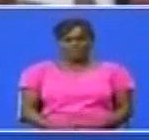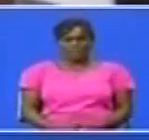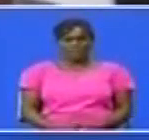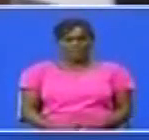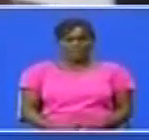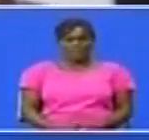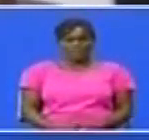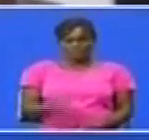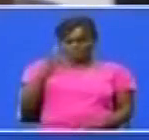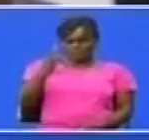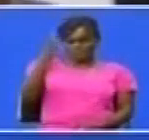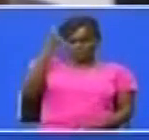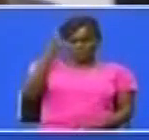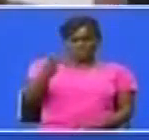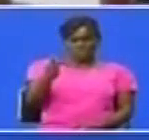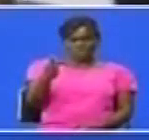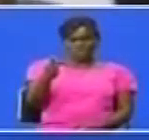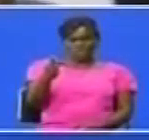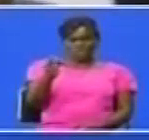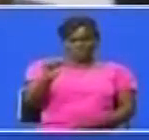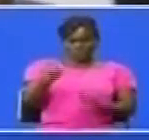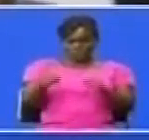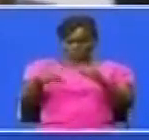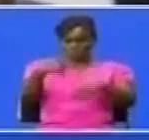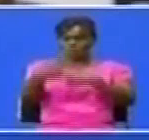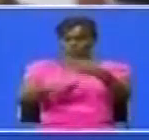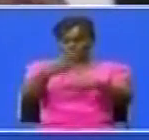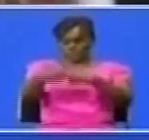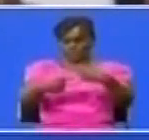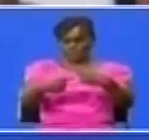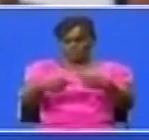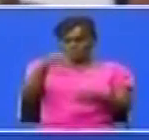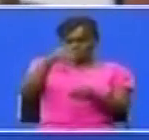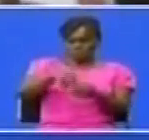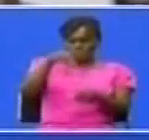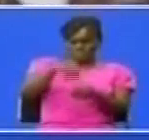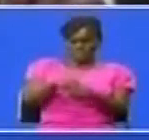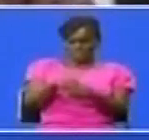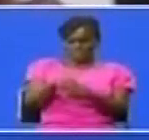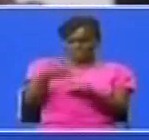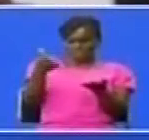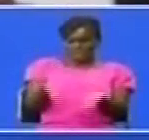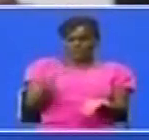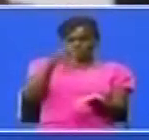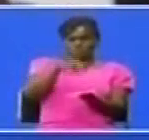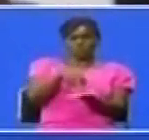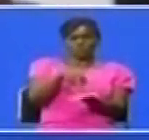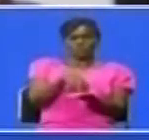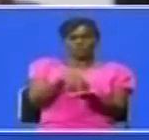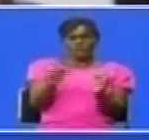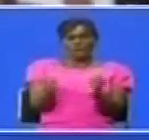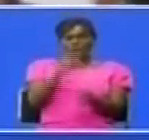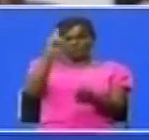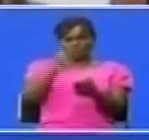is profitable, viable, and sustainable. And within the investment period, you find that positive